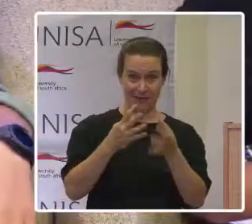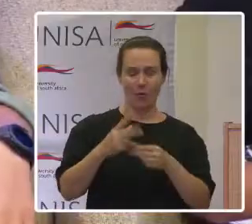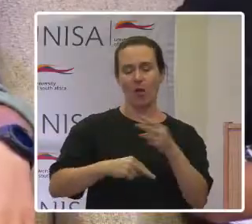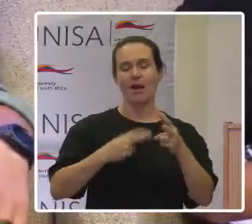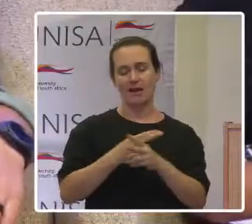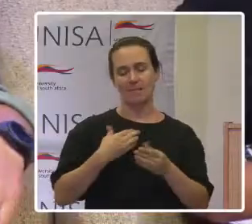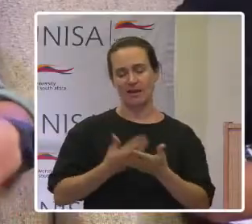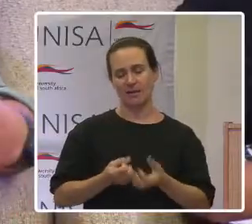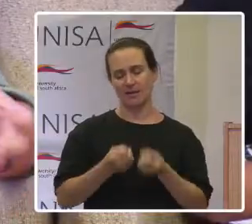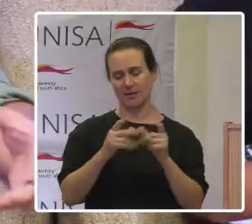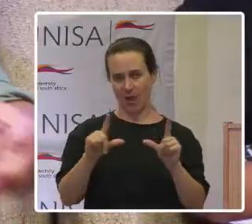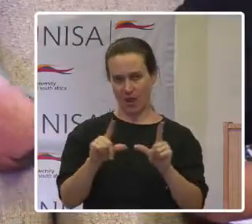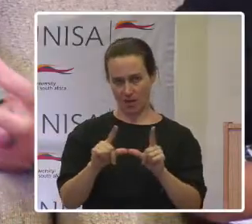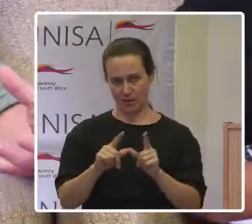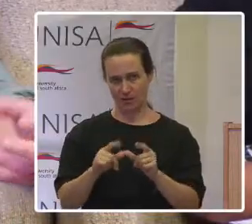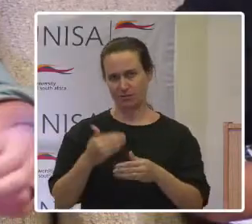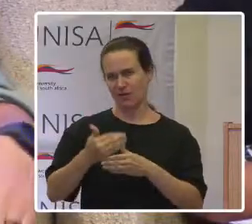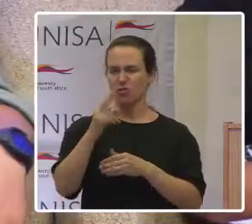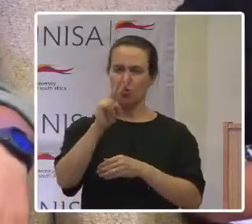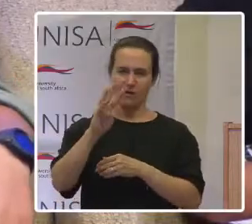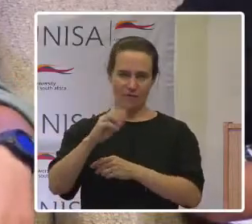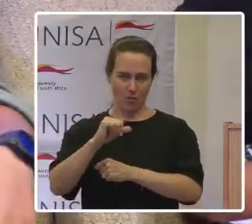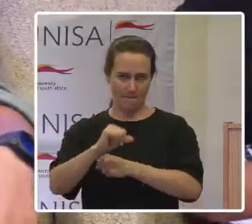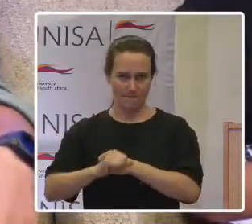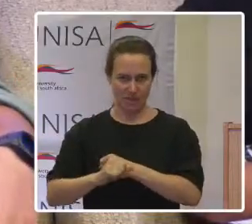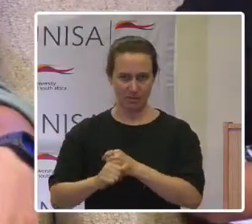license every 24 months.